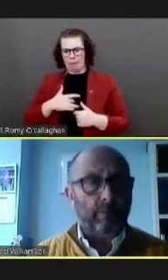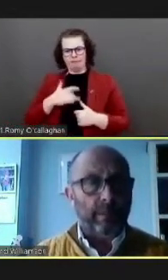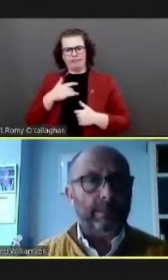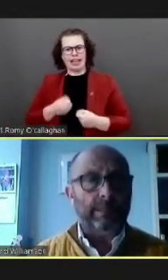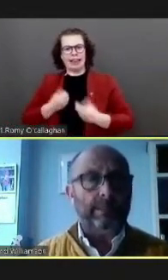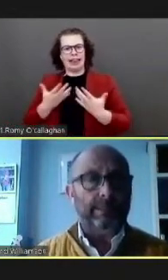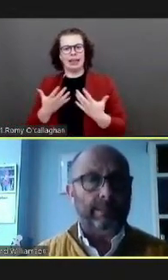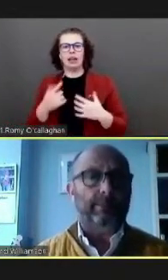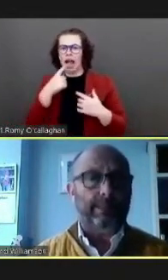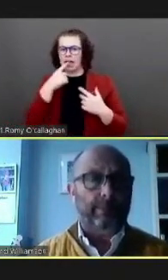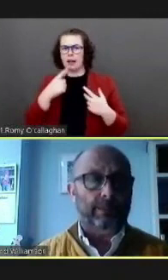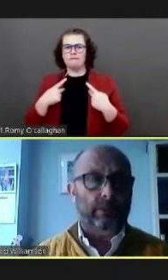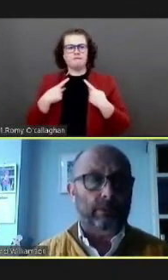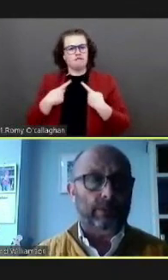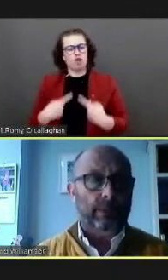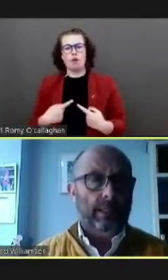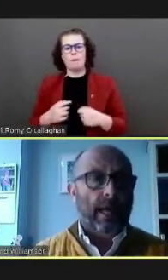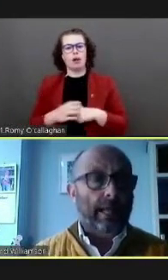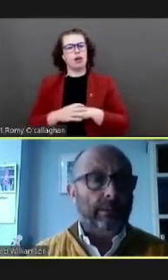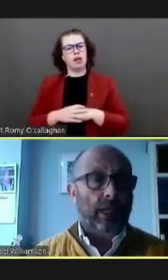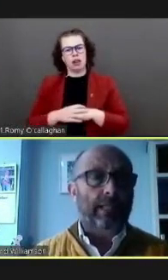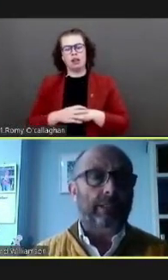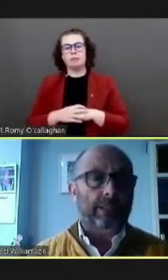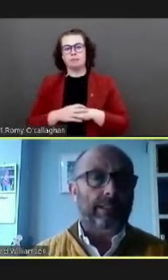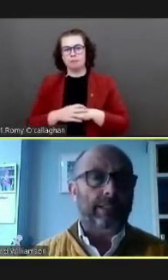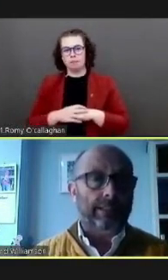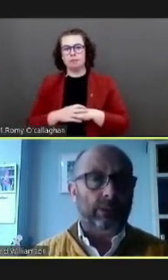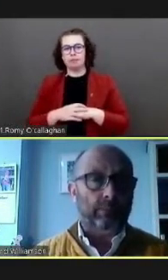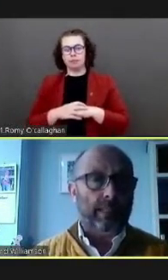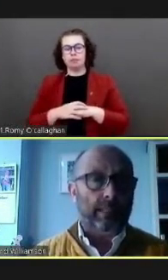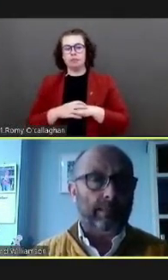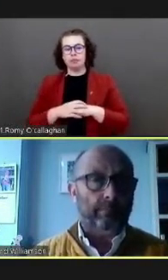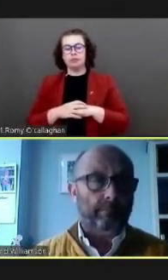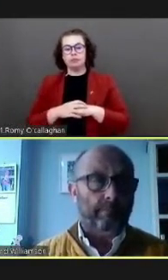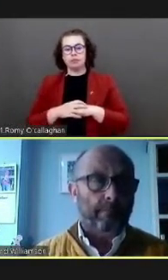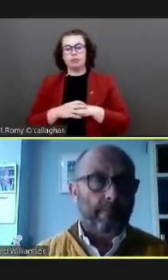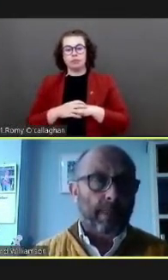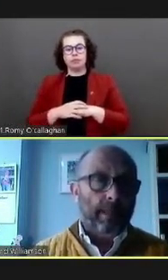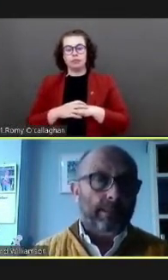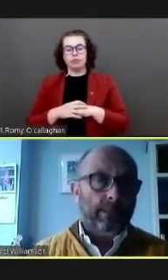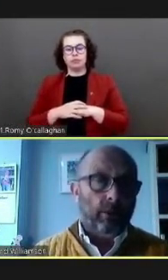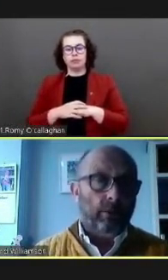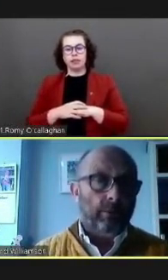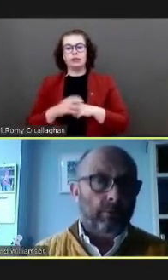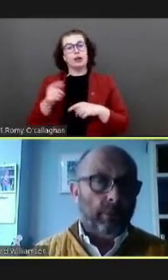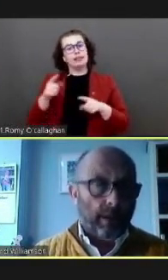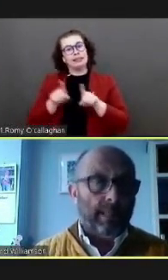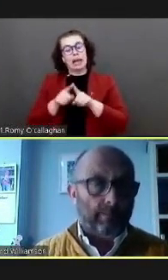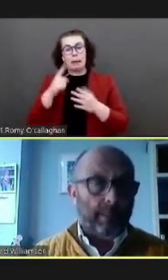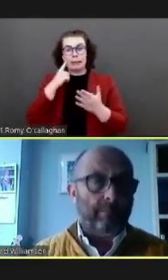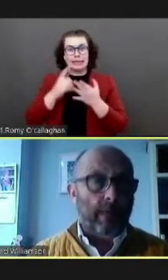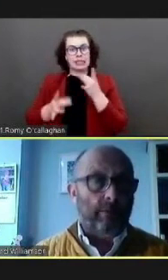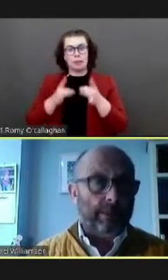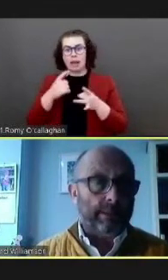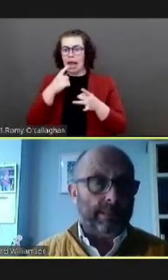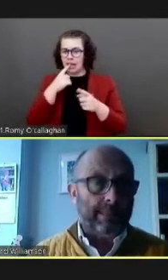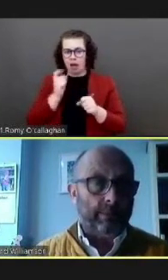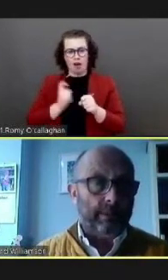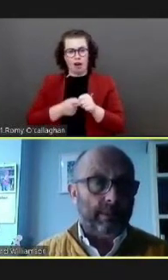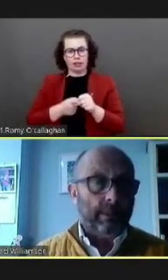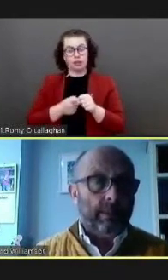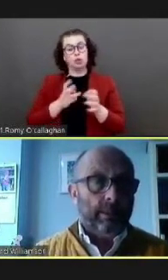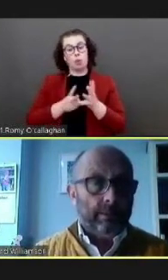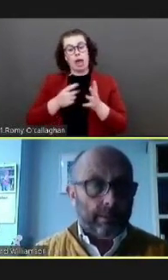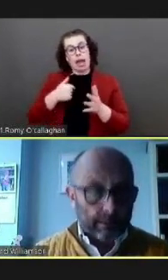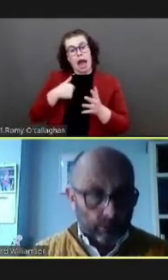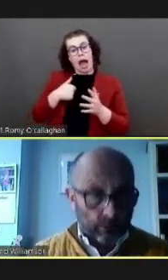additional vulnerability to substance misuse, and challenges in decision-making. So when I complete my risk